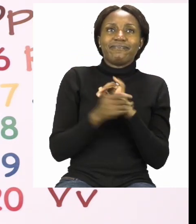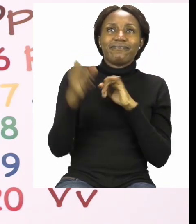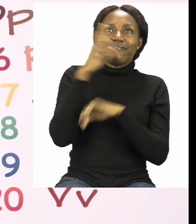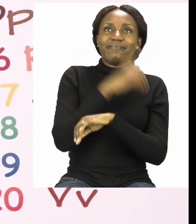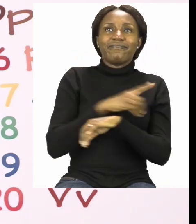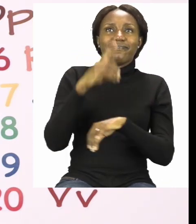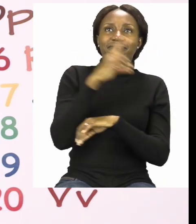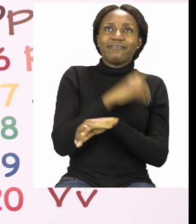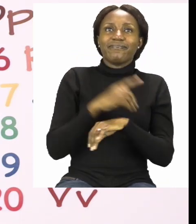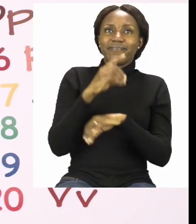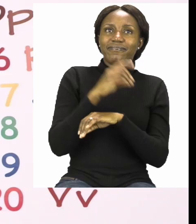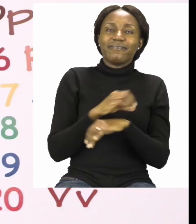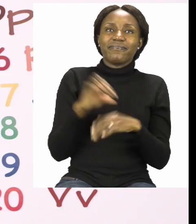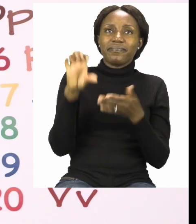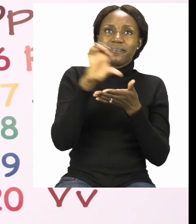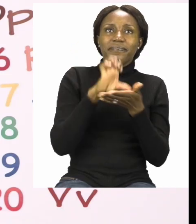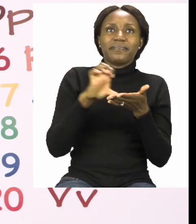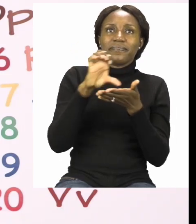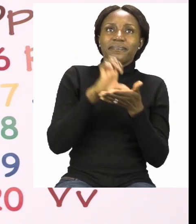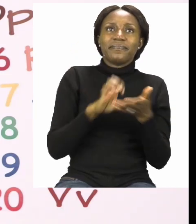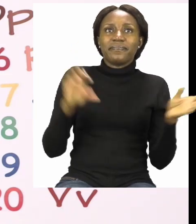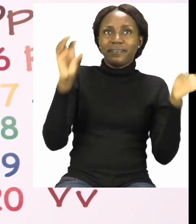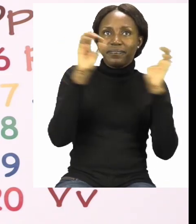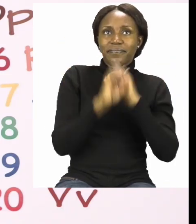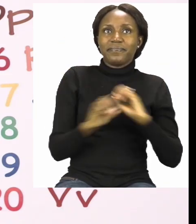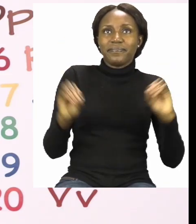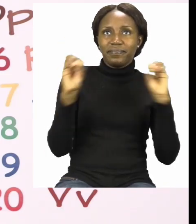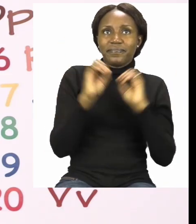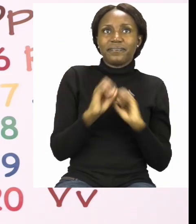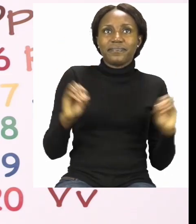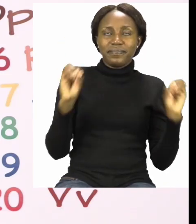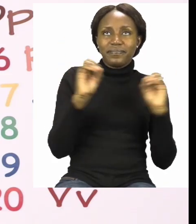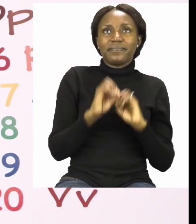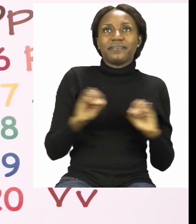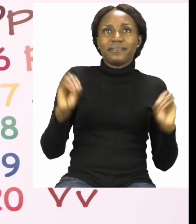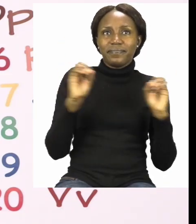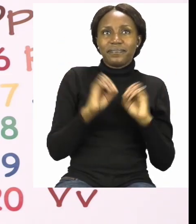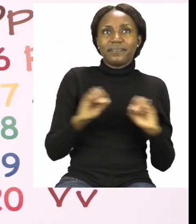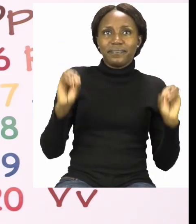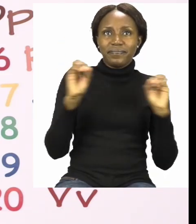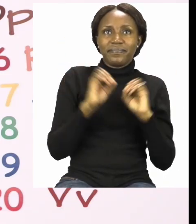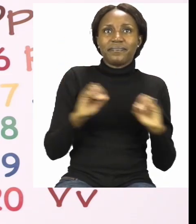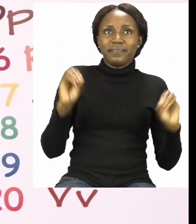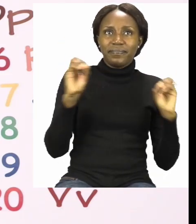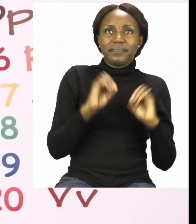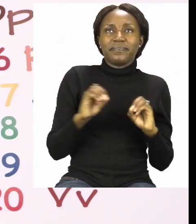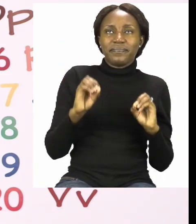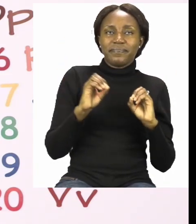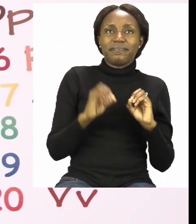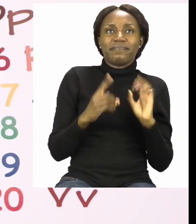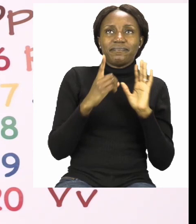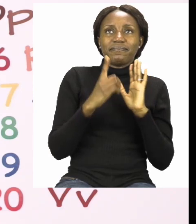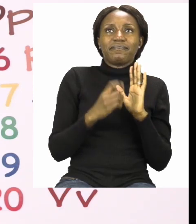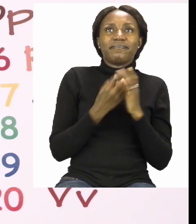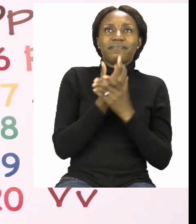Sanitize every day so the germs can stay away.